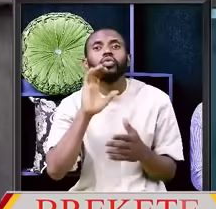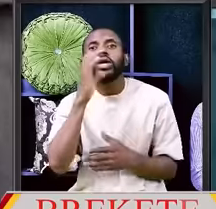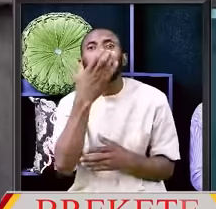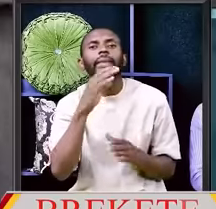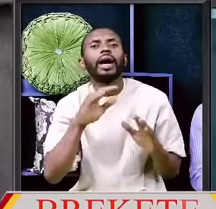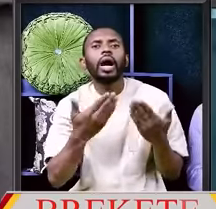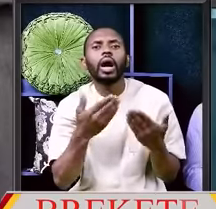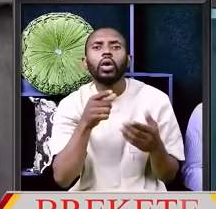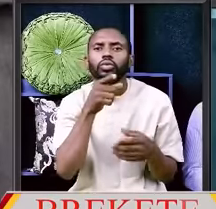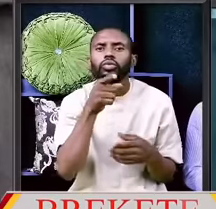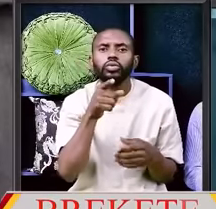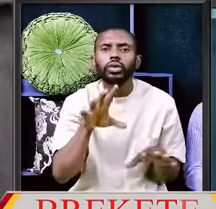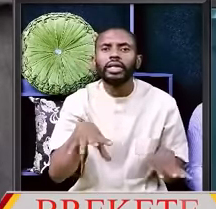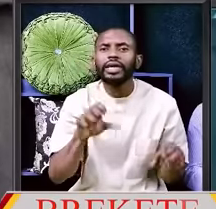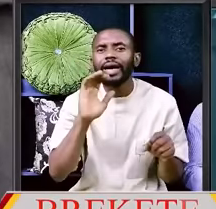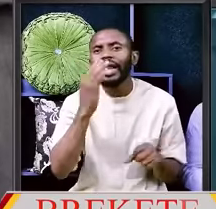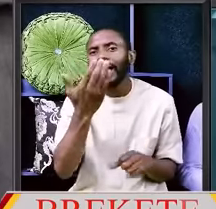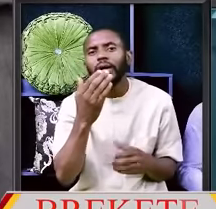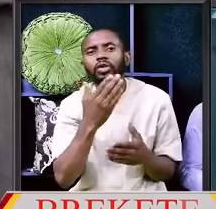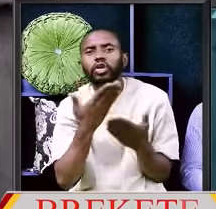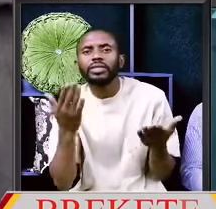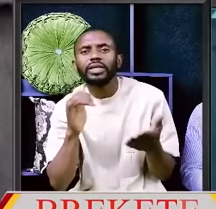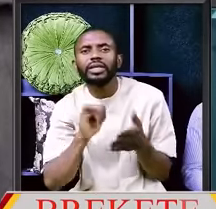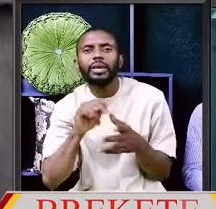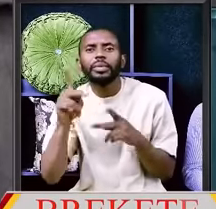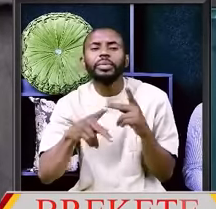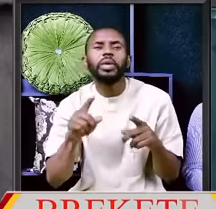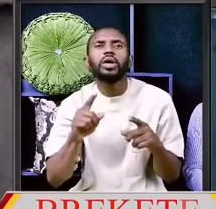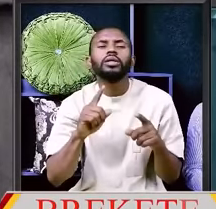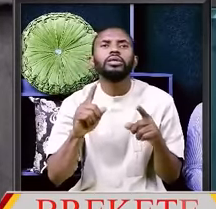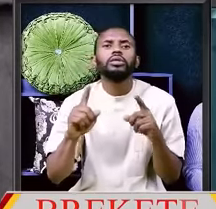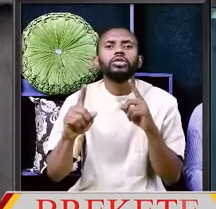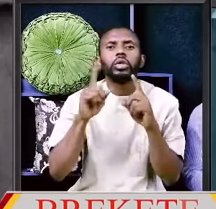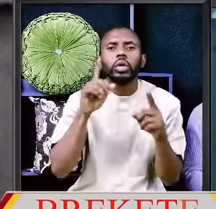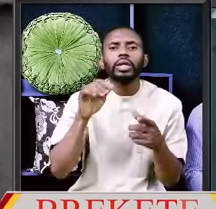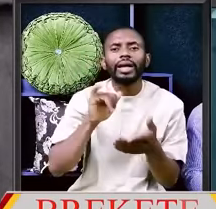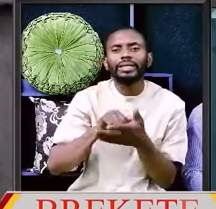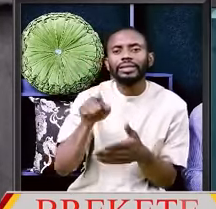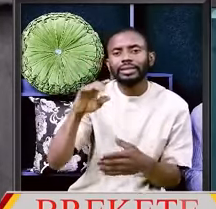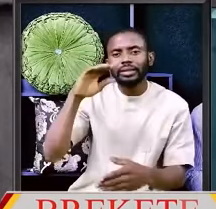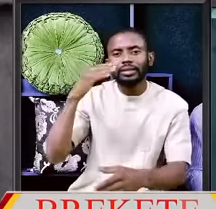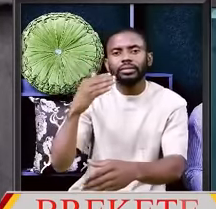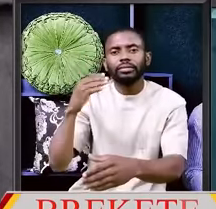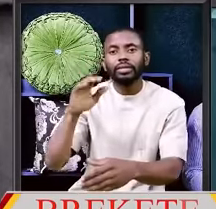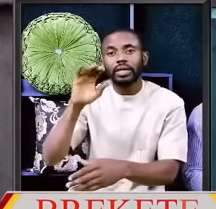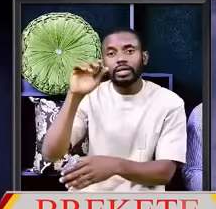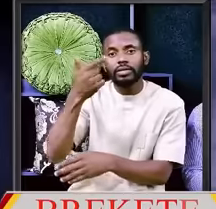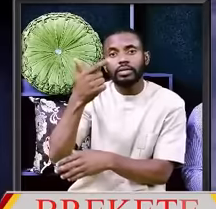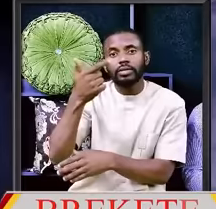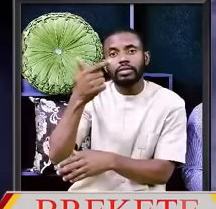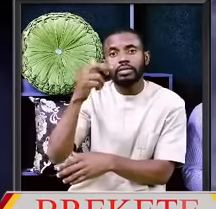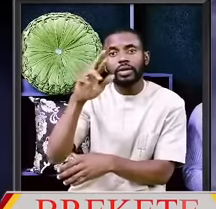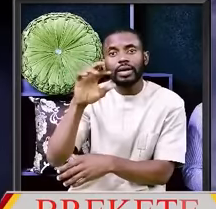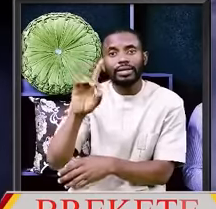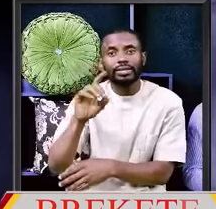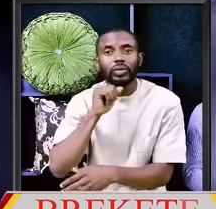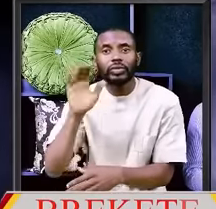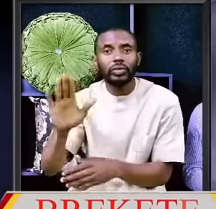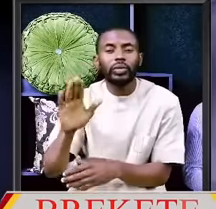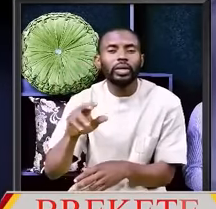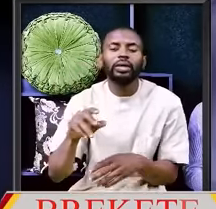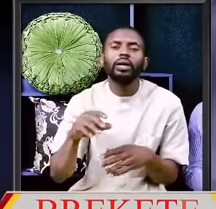claim, something where people don't talk and say, no be your own, you declaim them. So for me, it's a very